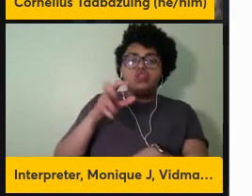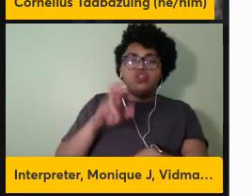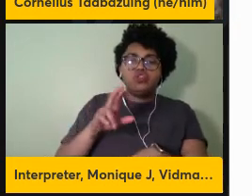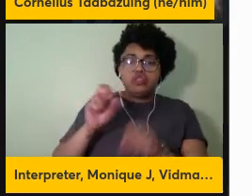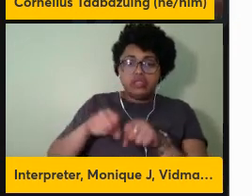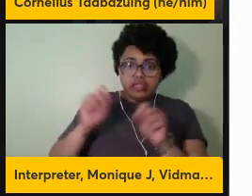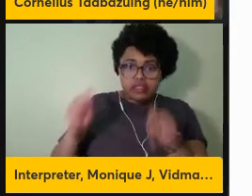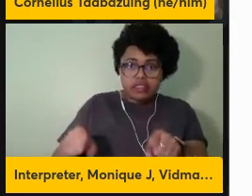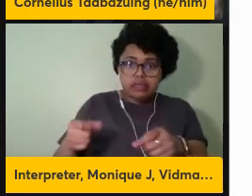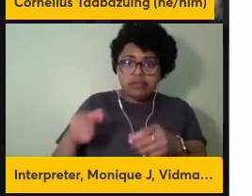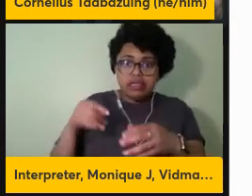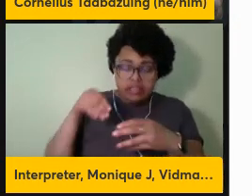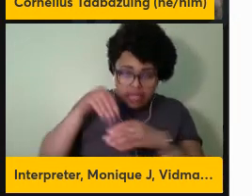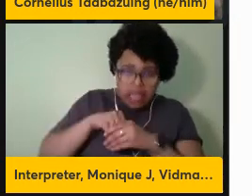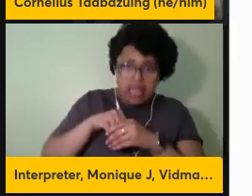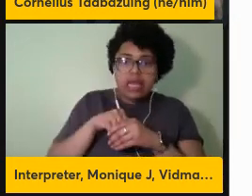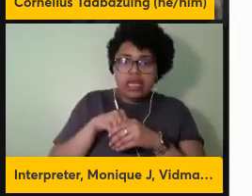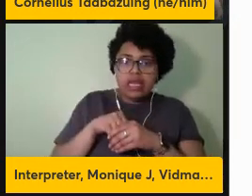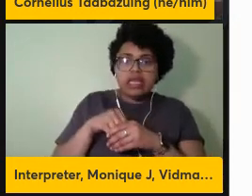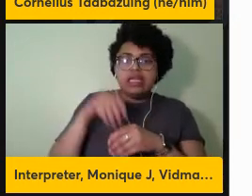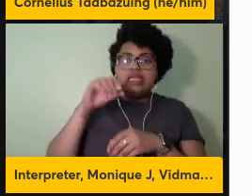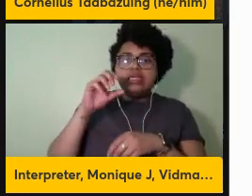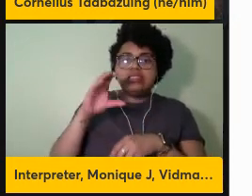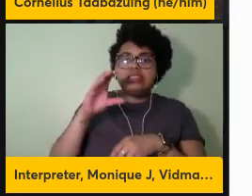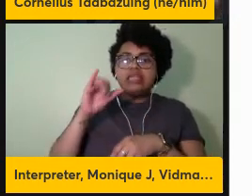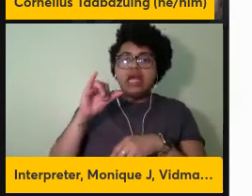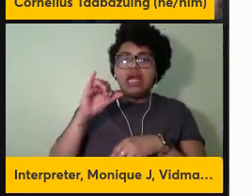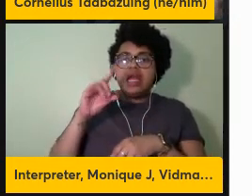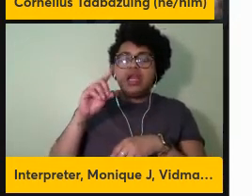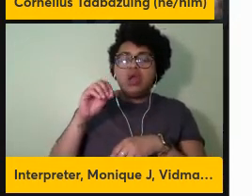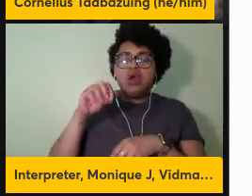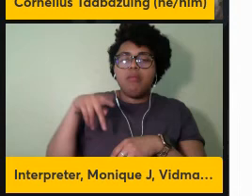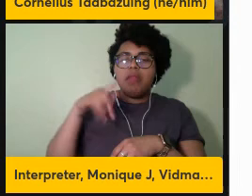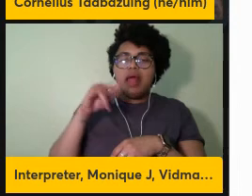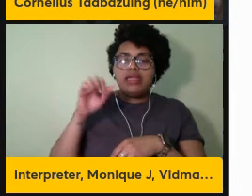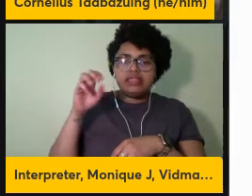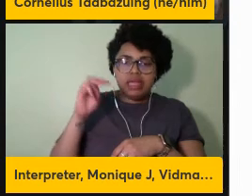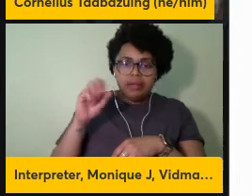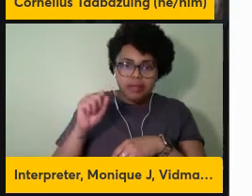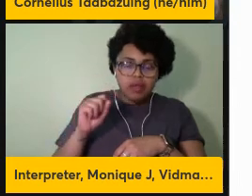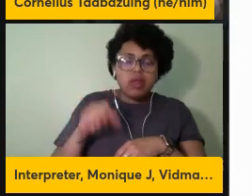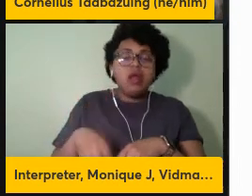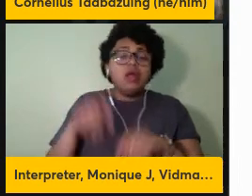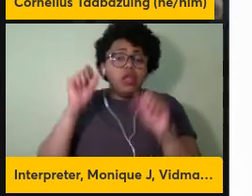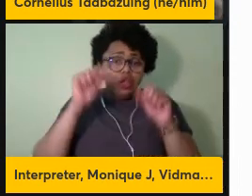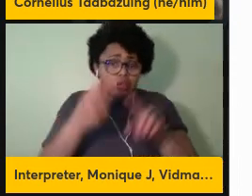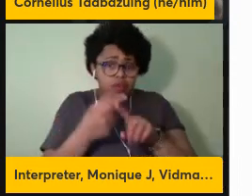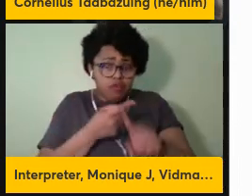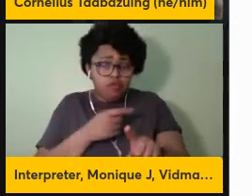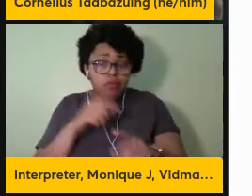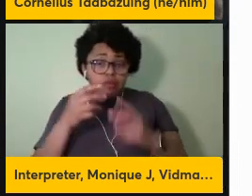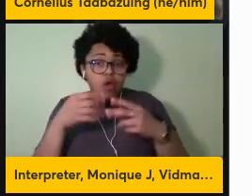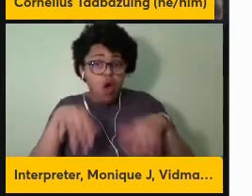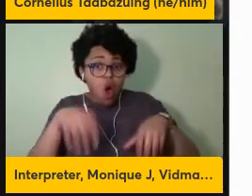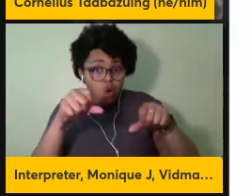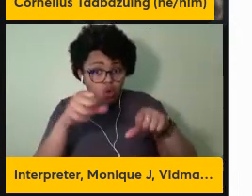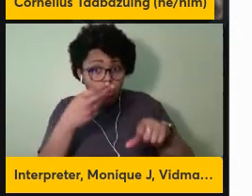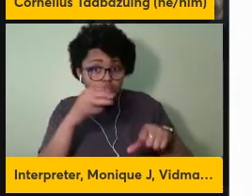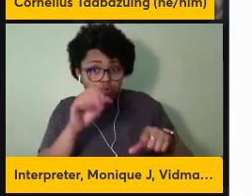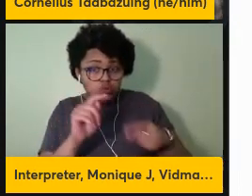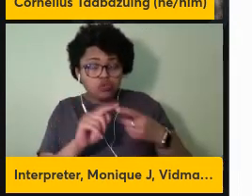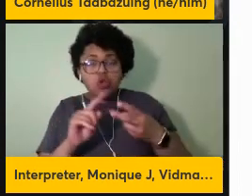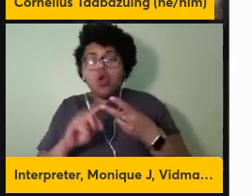that danger signal is intracellular, it can be either from the host or it can be from a pathogen. We have dedicated